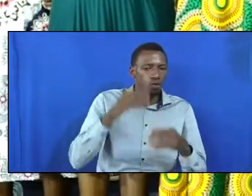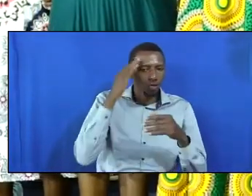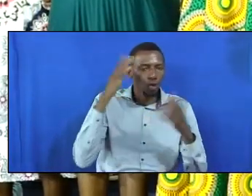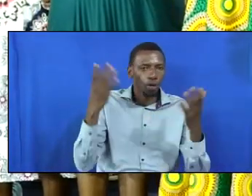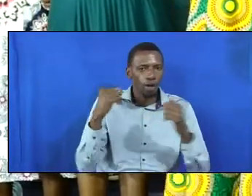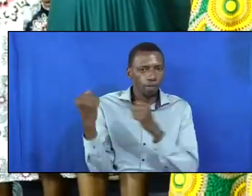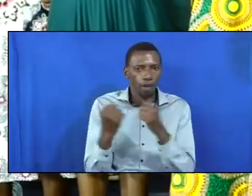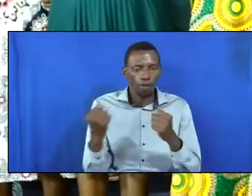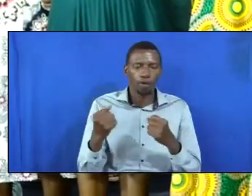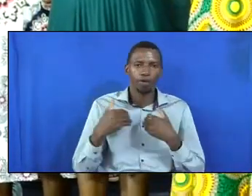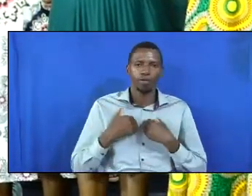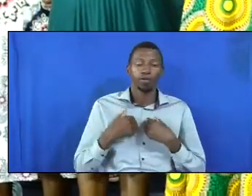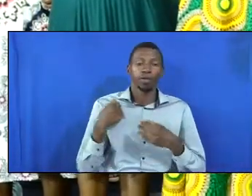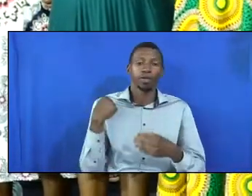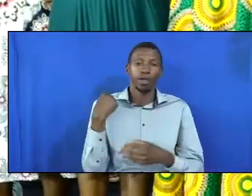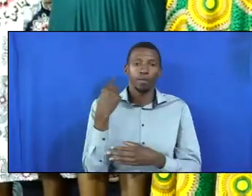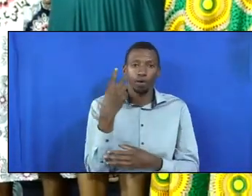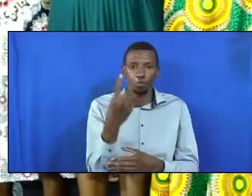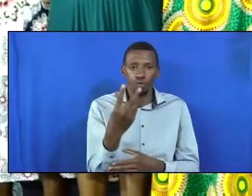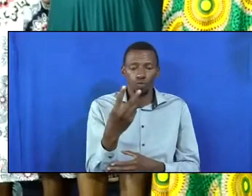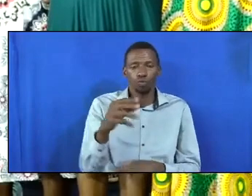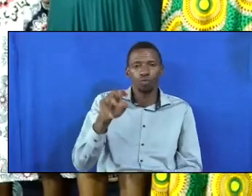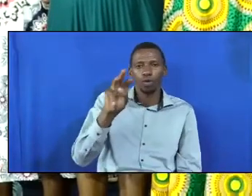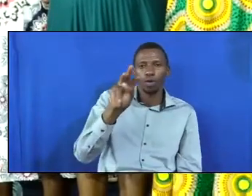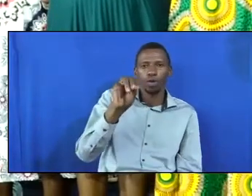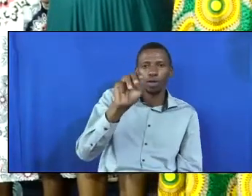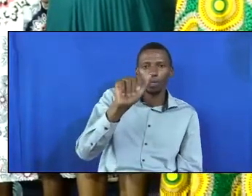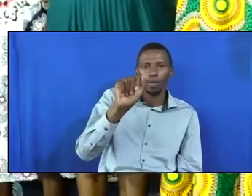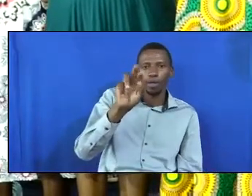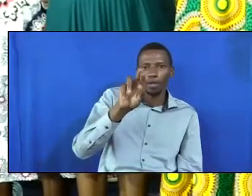So number two is Mary Abuya,